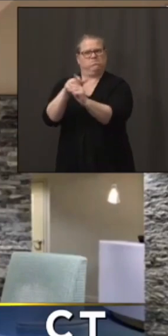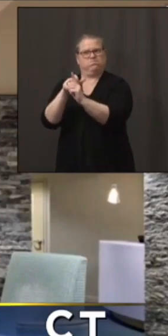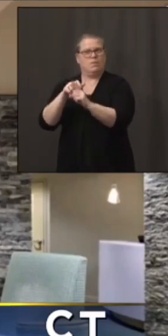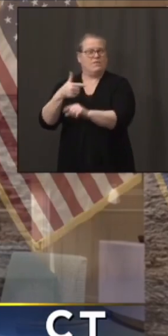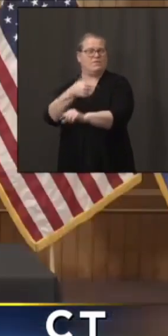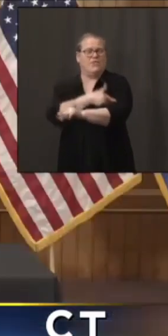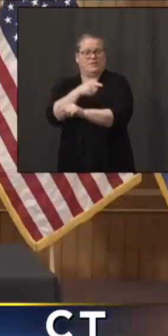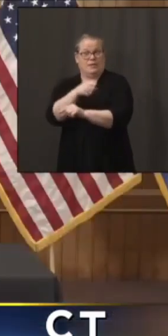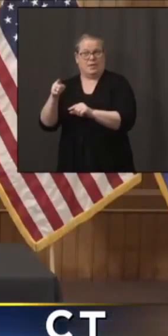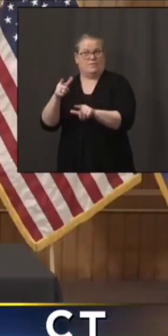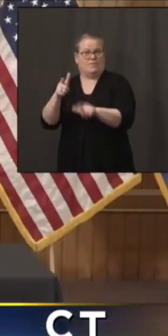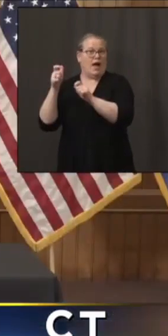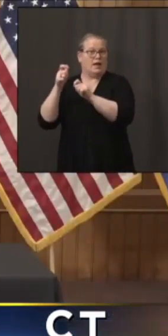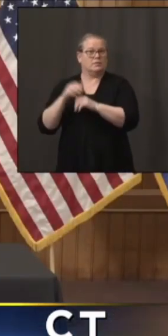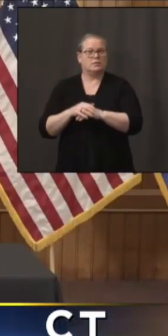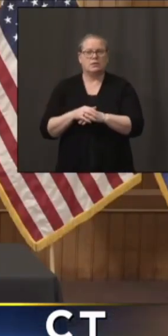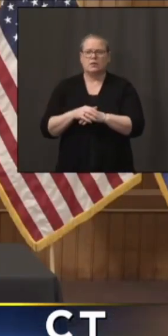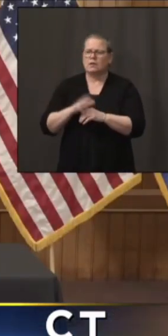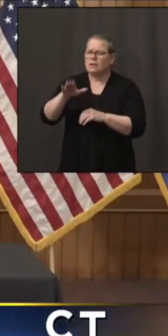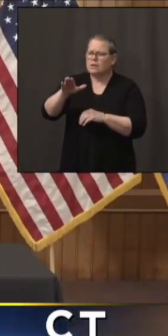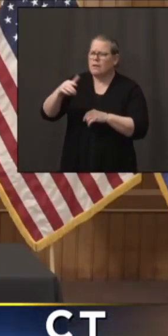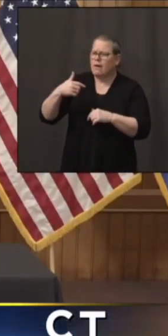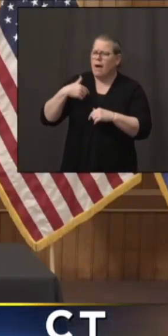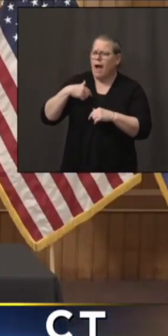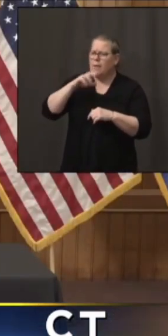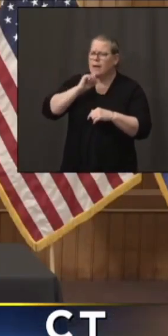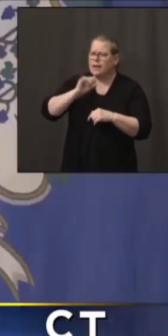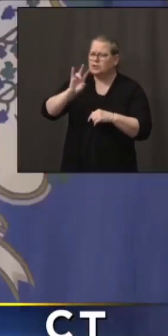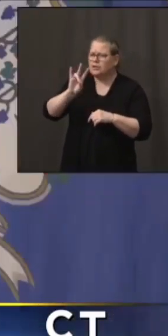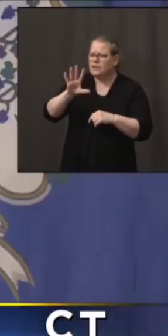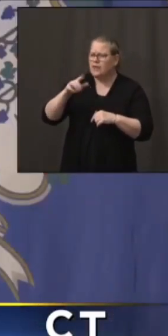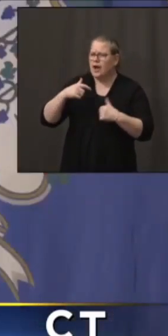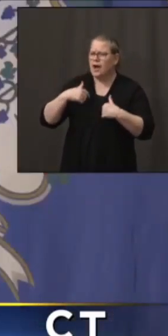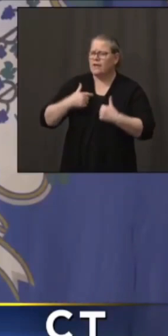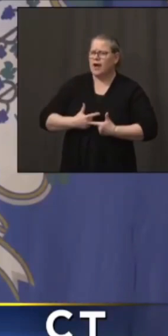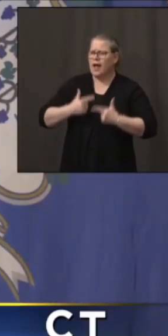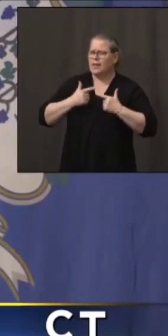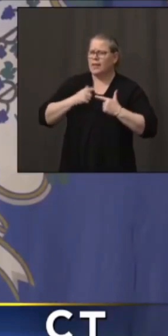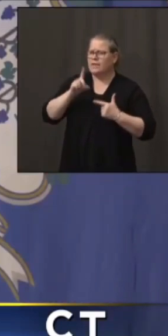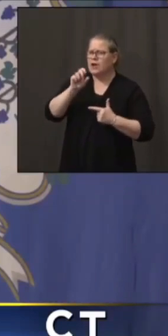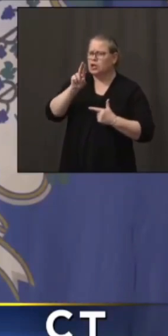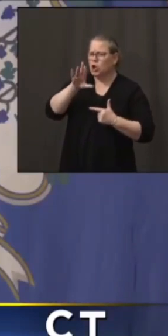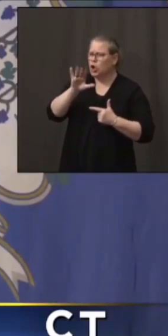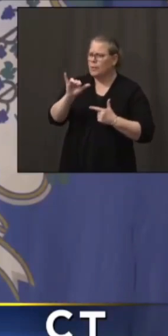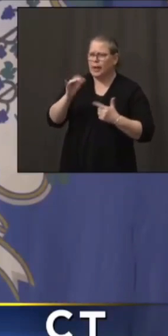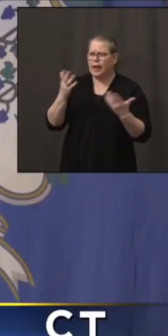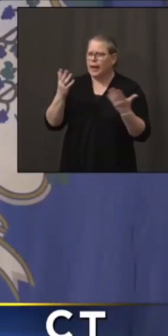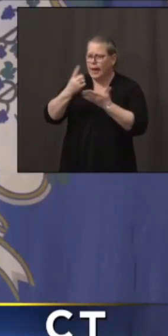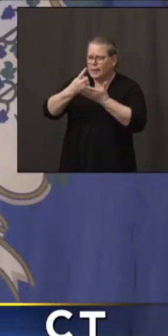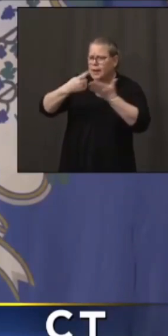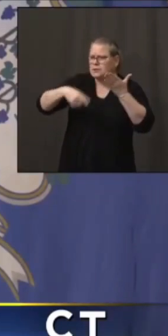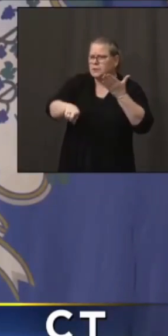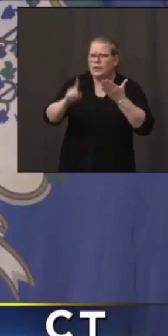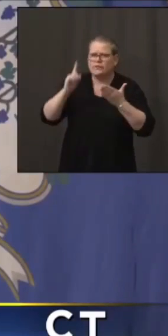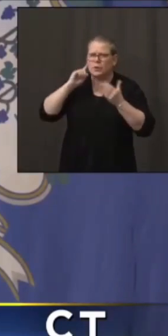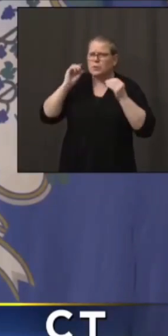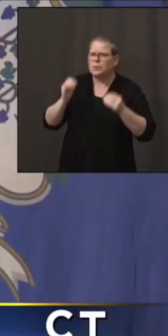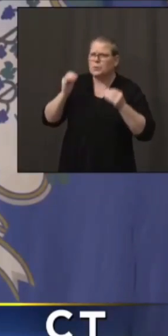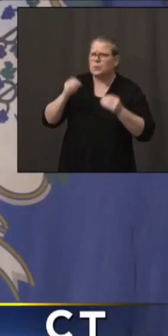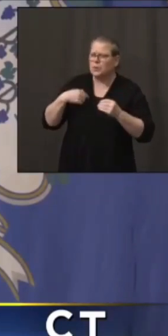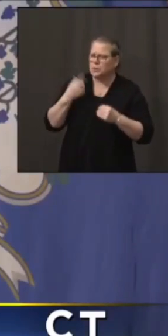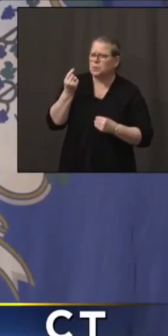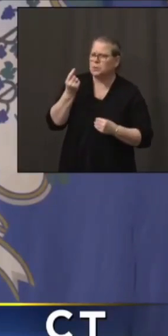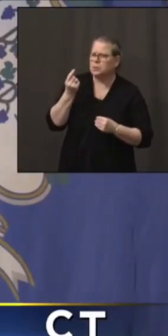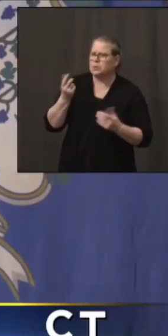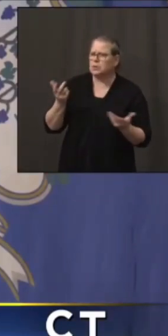Pat, I'm 75 years old. I live in Derby. It's a week from now. I haven't heard from anybody. What's going on? What